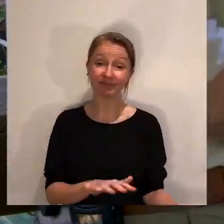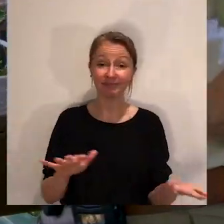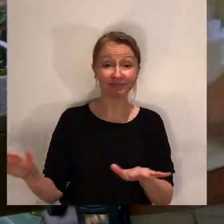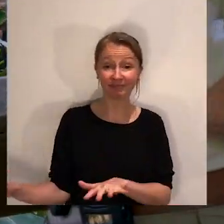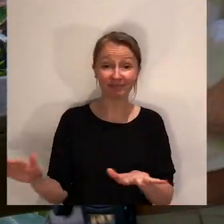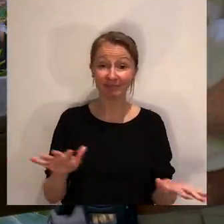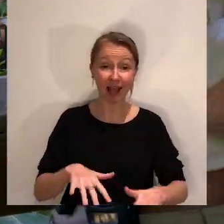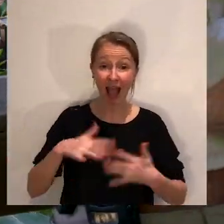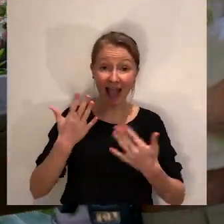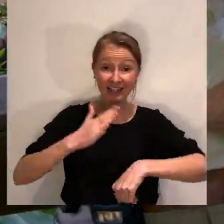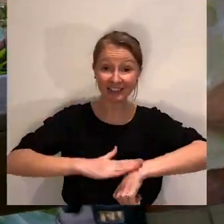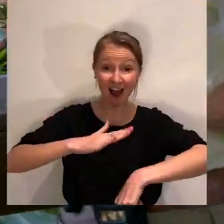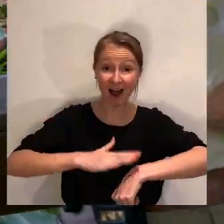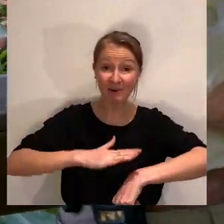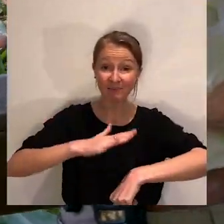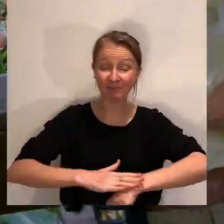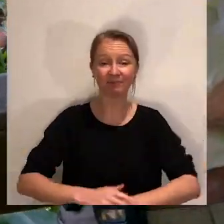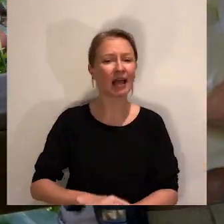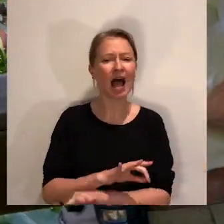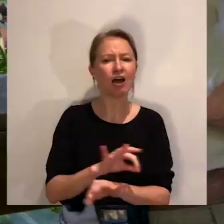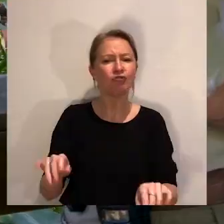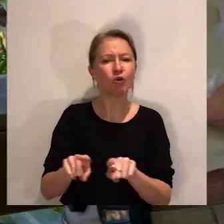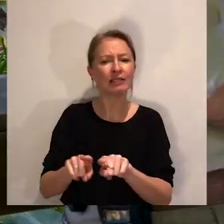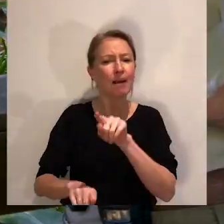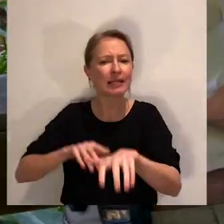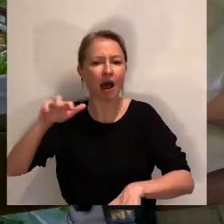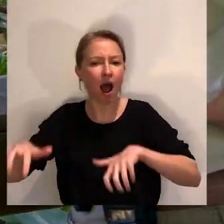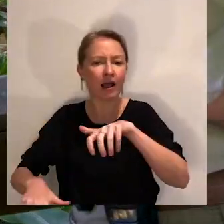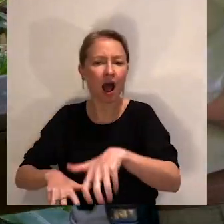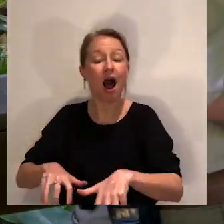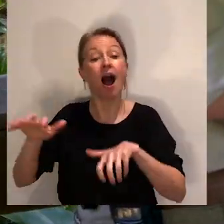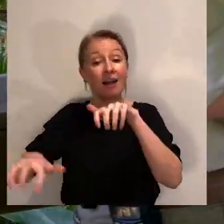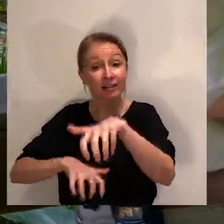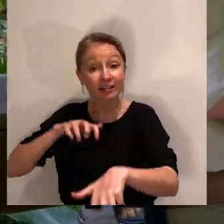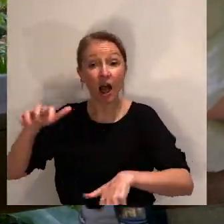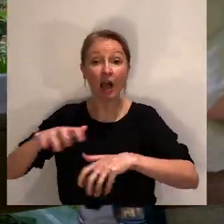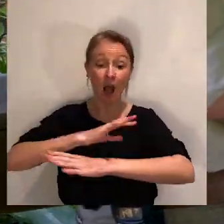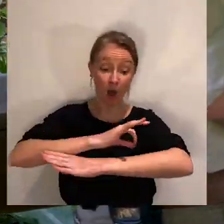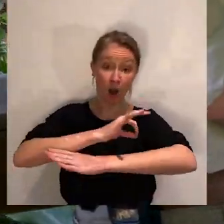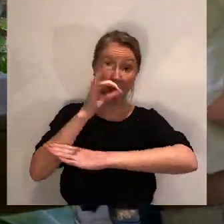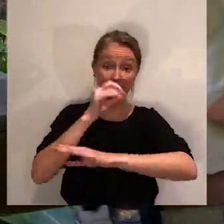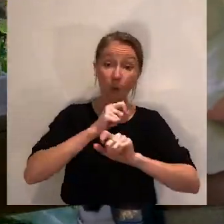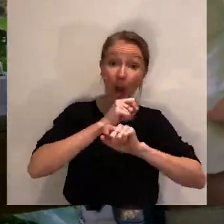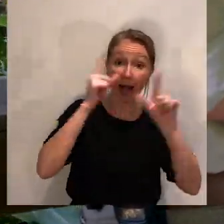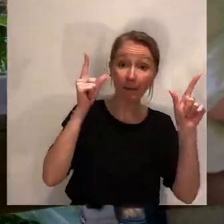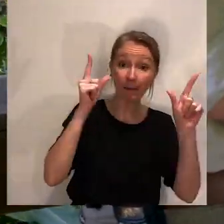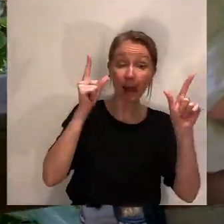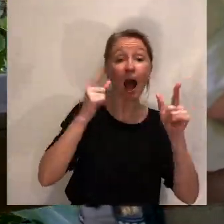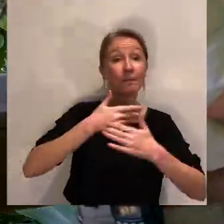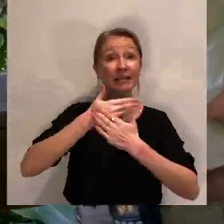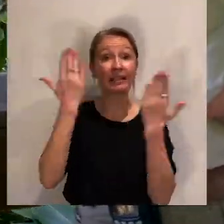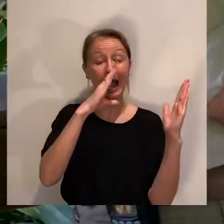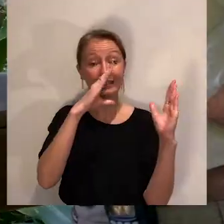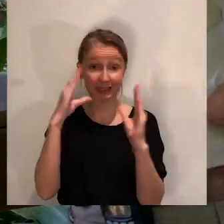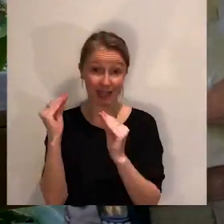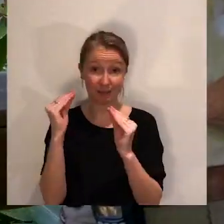for a Binturong in the fact that they're not like tigers. A tiger is crepuscular, so they're active early in the morning, late in the afternoon,